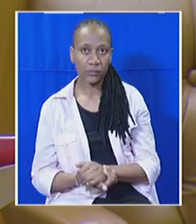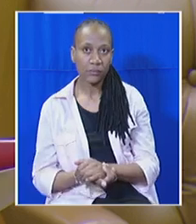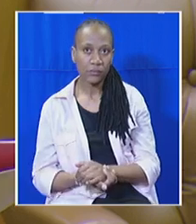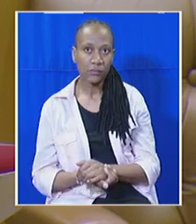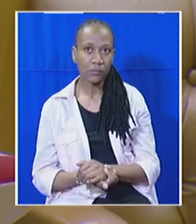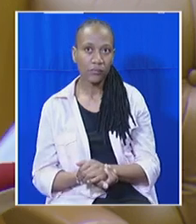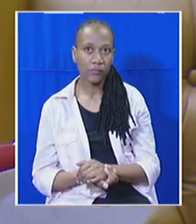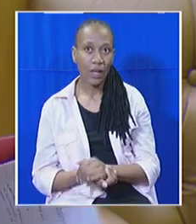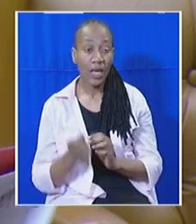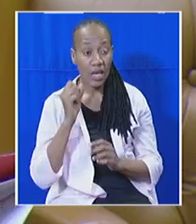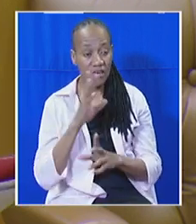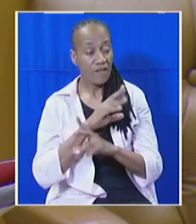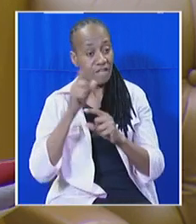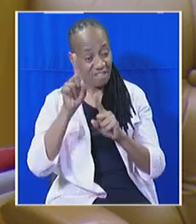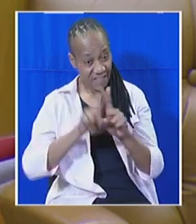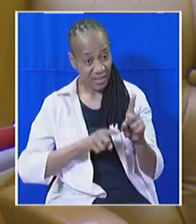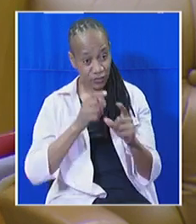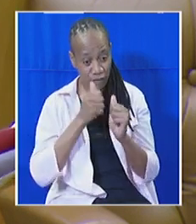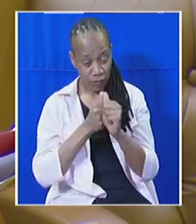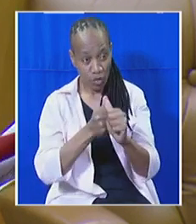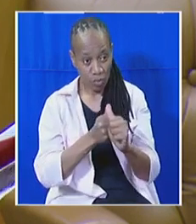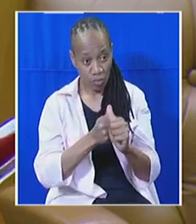contractors who default on contractual obligations